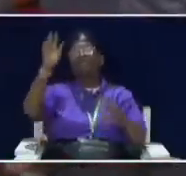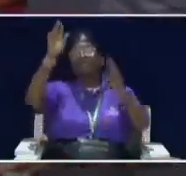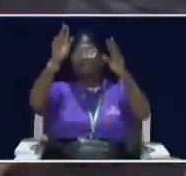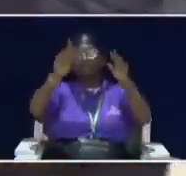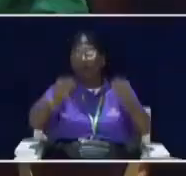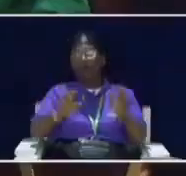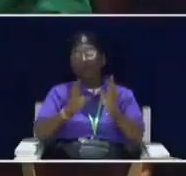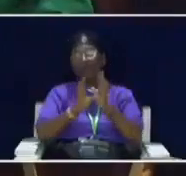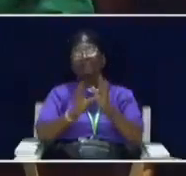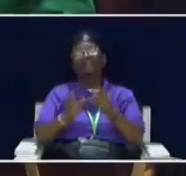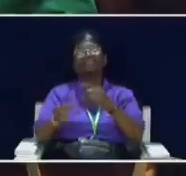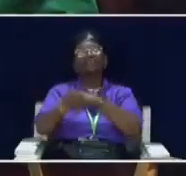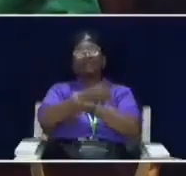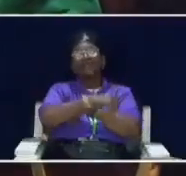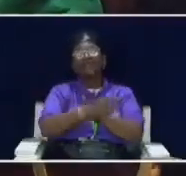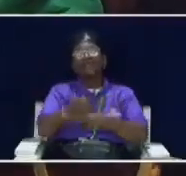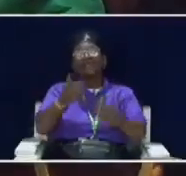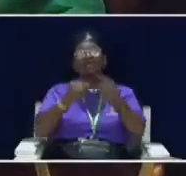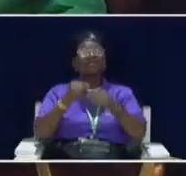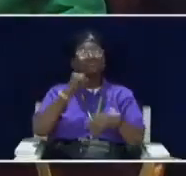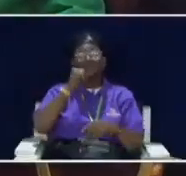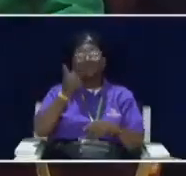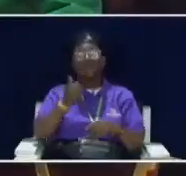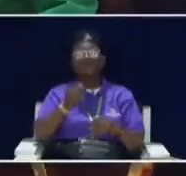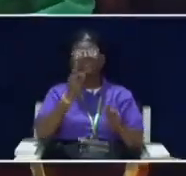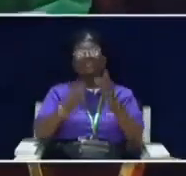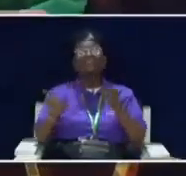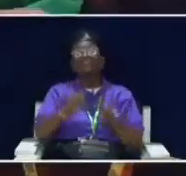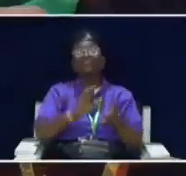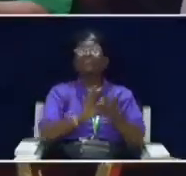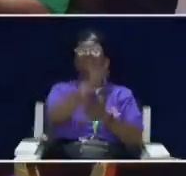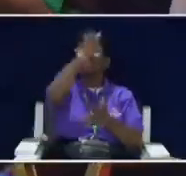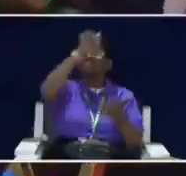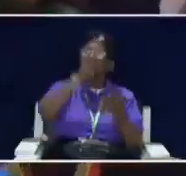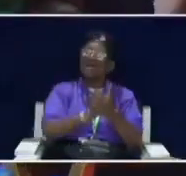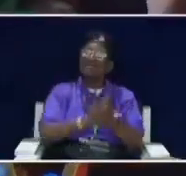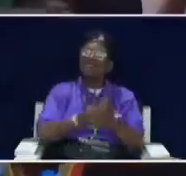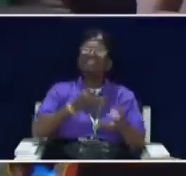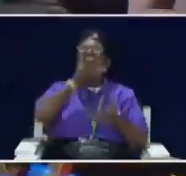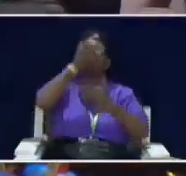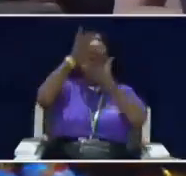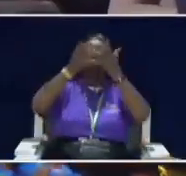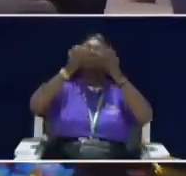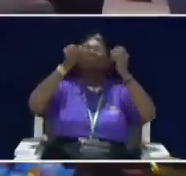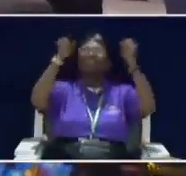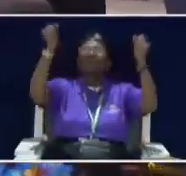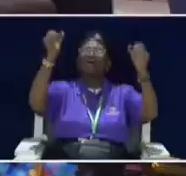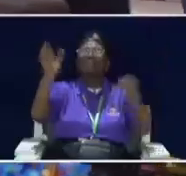if you believe that, can I hear you shout a strong and powerful hallelujah?